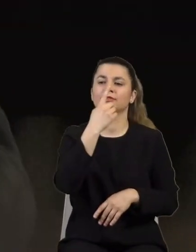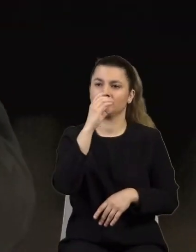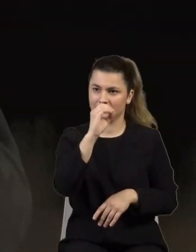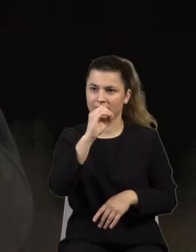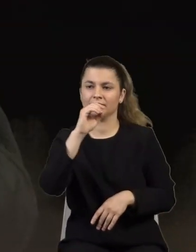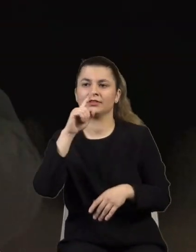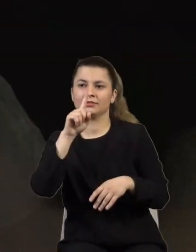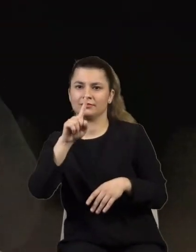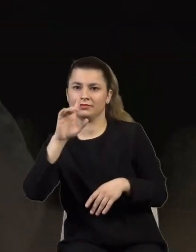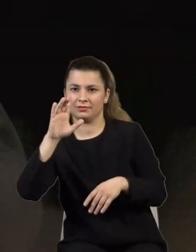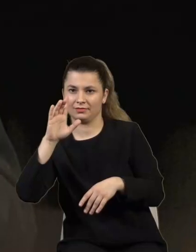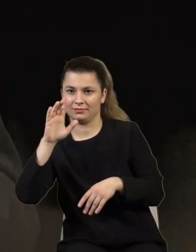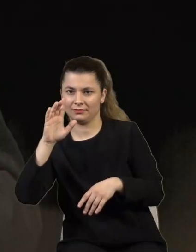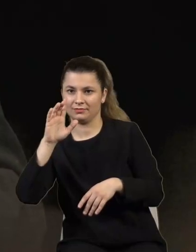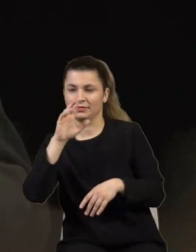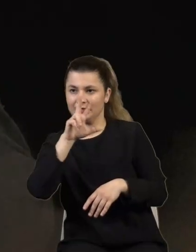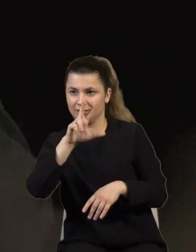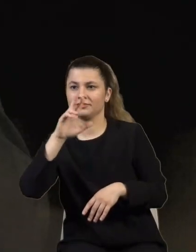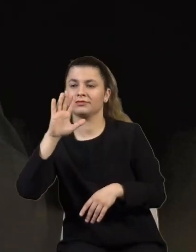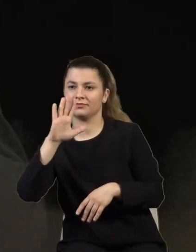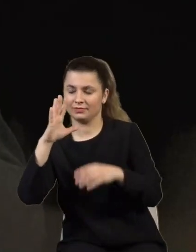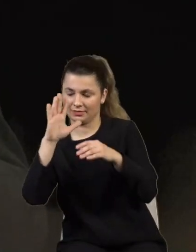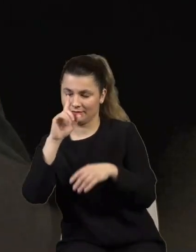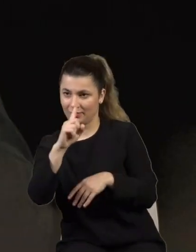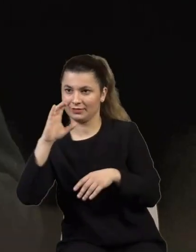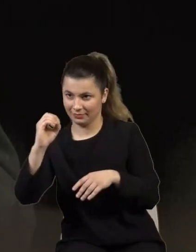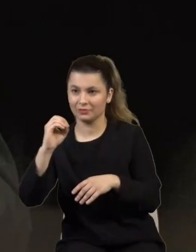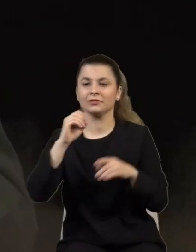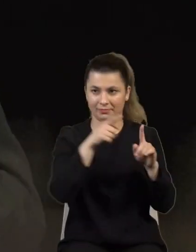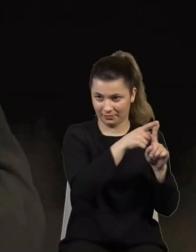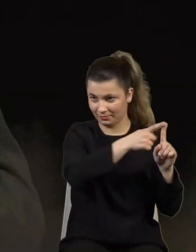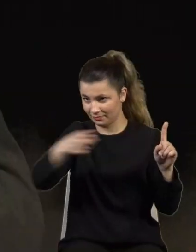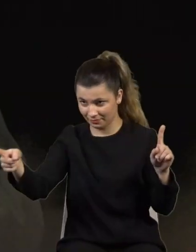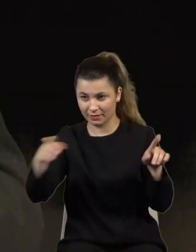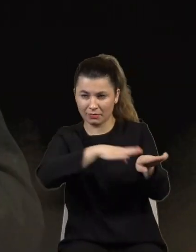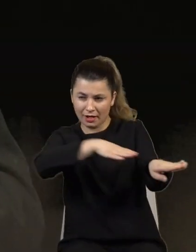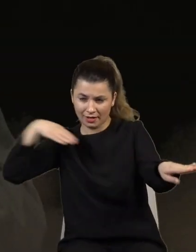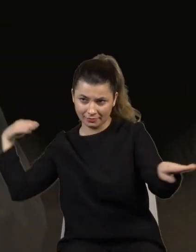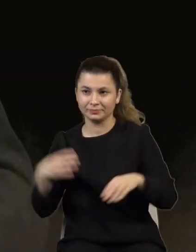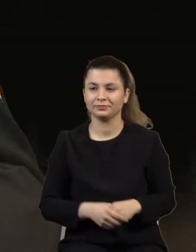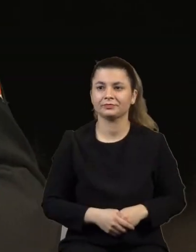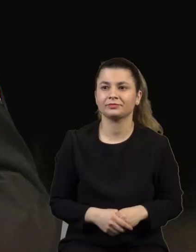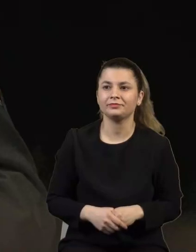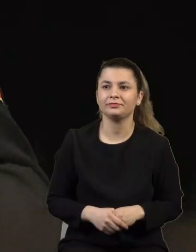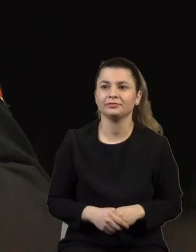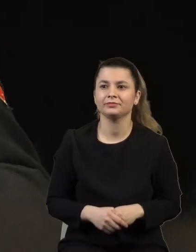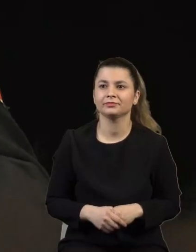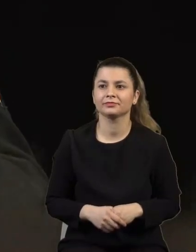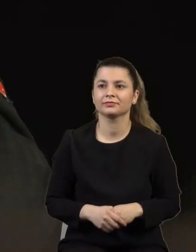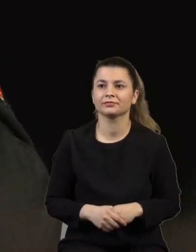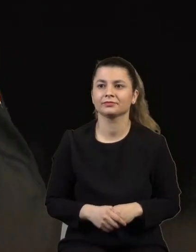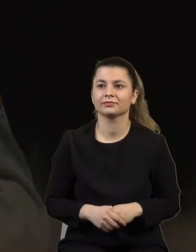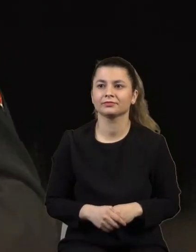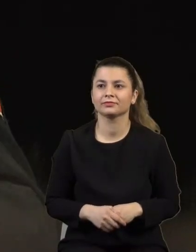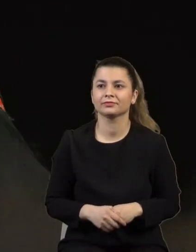and on mobility as a whole. But this is reality. Of course, troops are prepositioned. And it's also